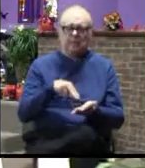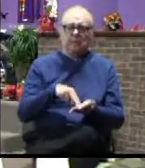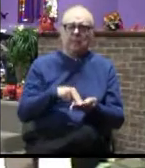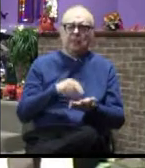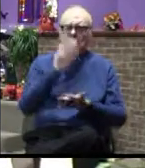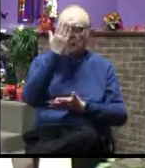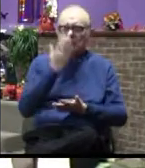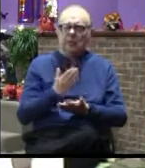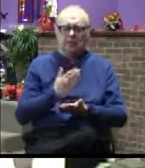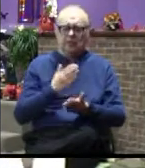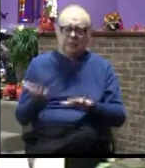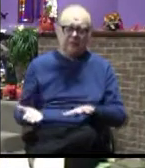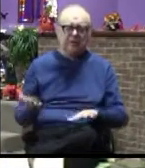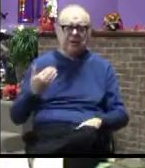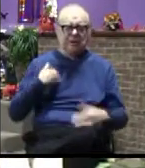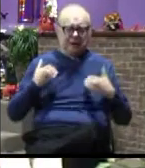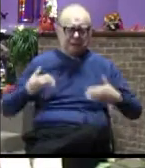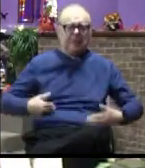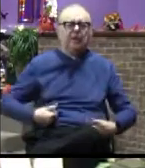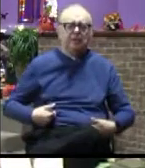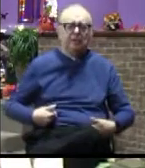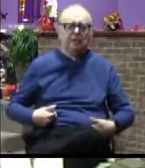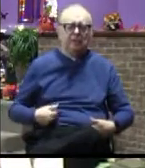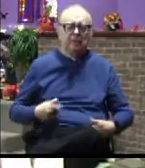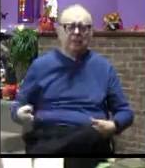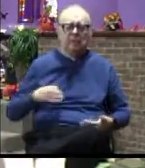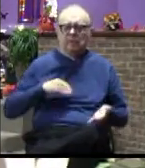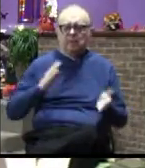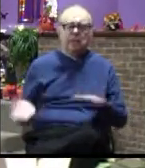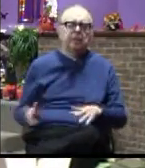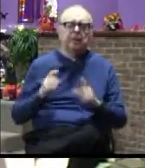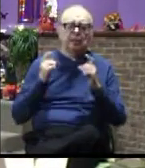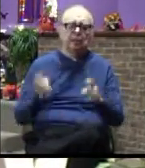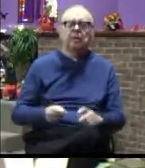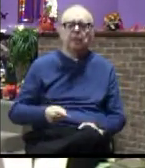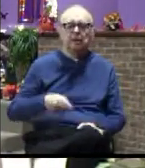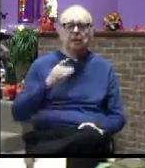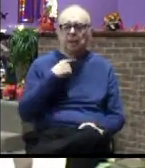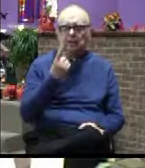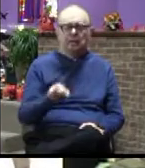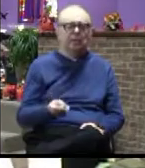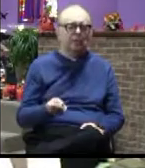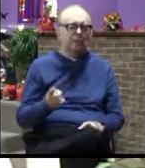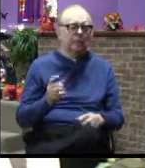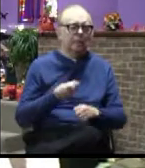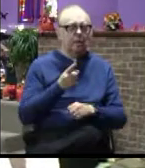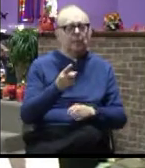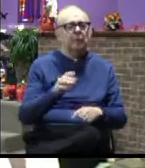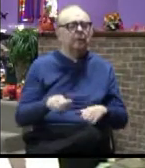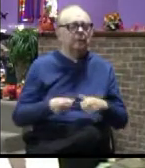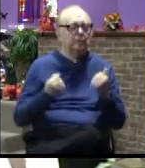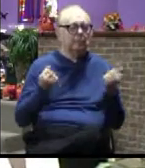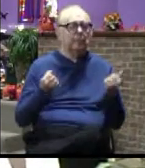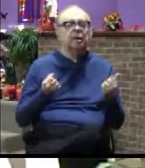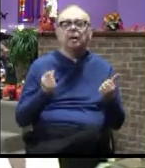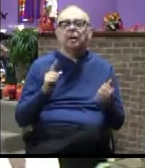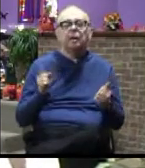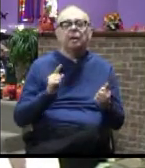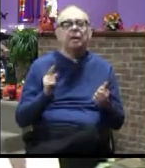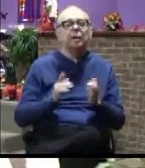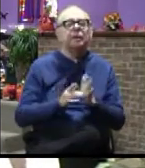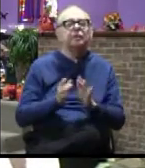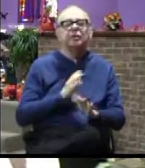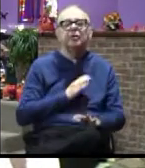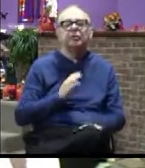stood right in front of our dead bodies that were dead in sin. And he says, I have made you alive in Jesus